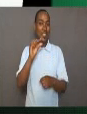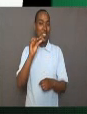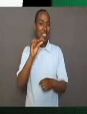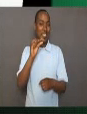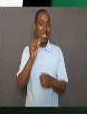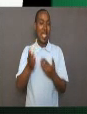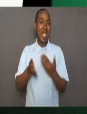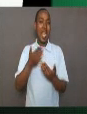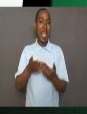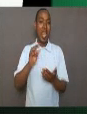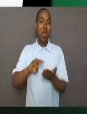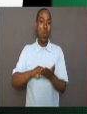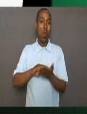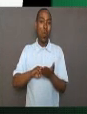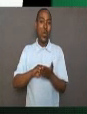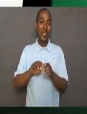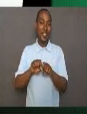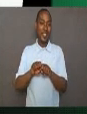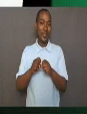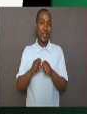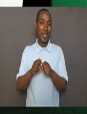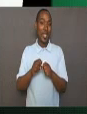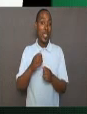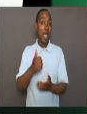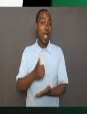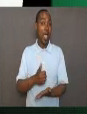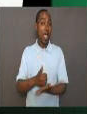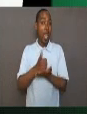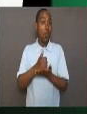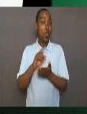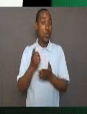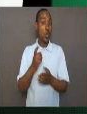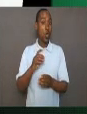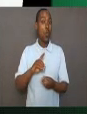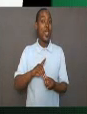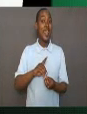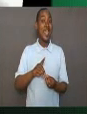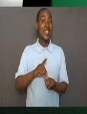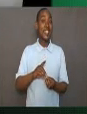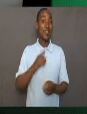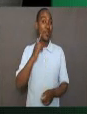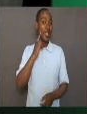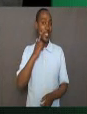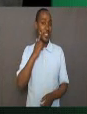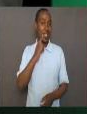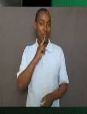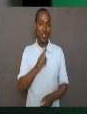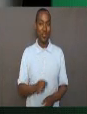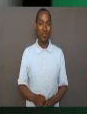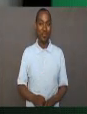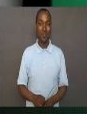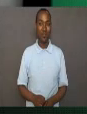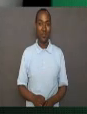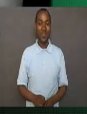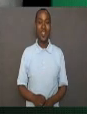simple molecules with the help of digestive enzymes. Once the